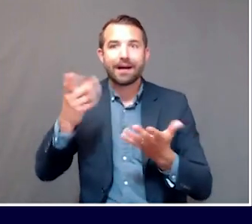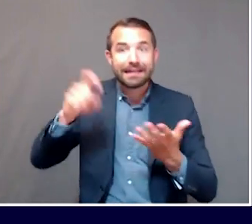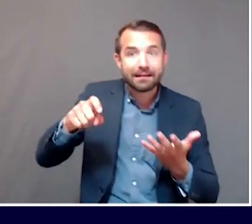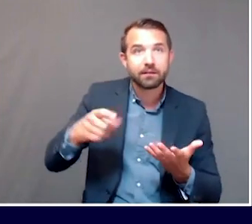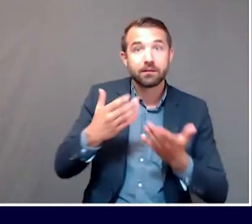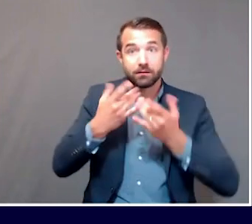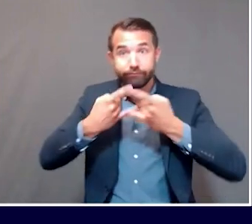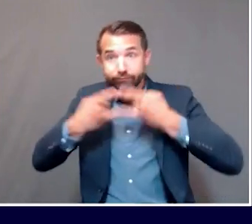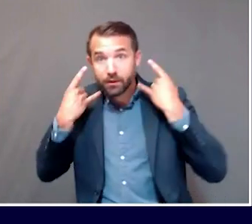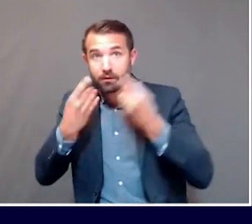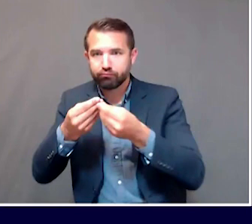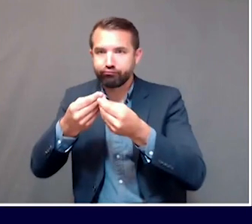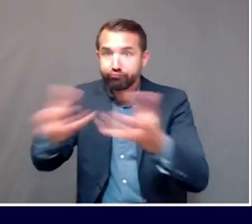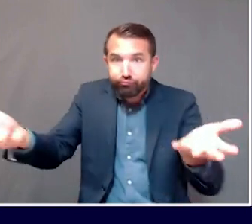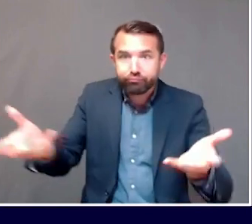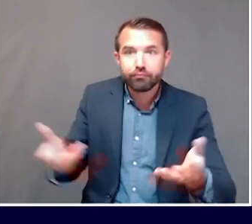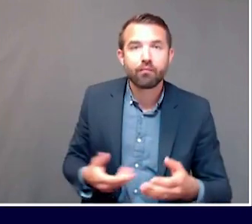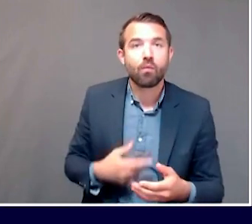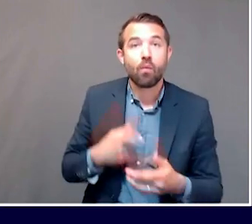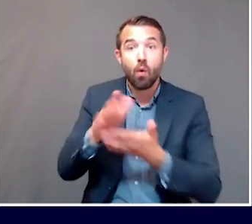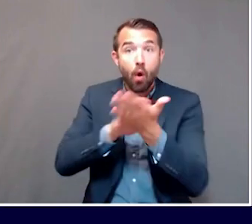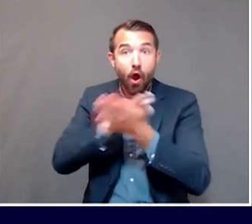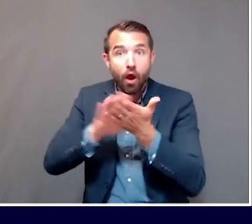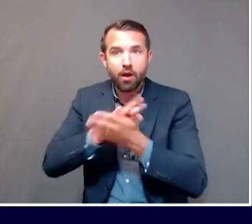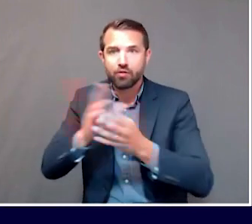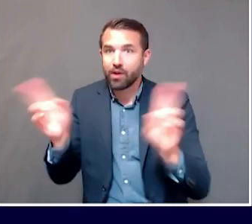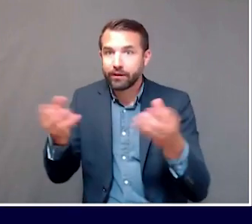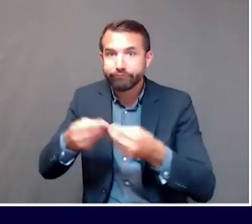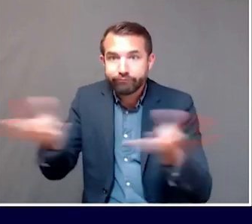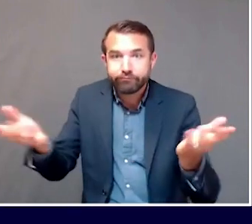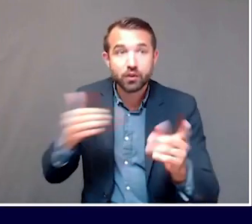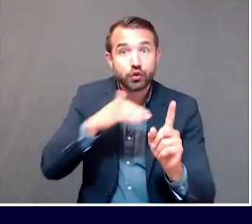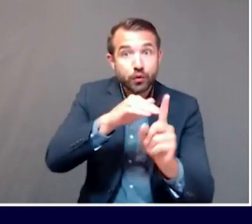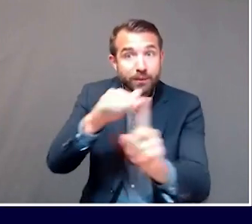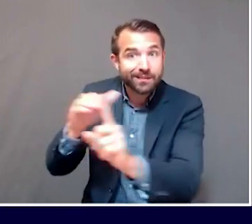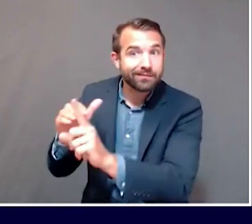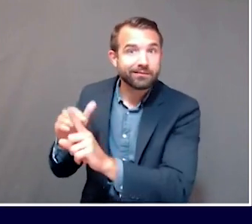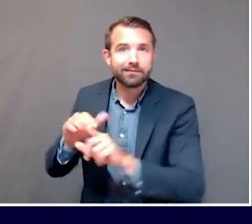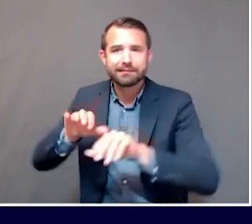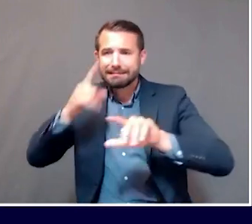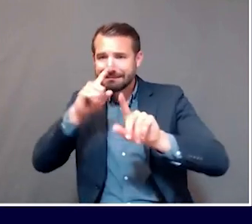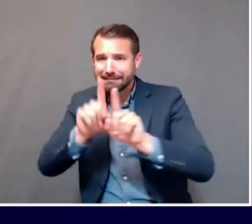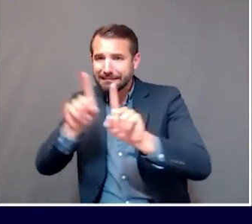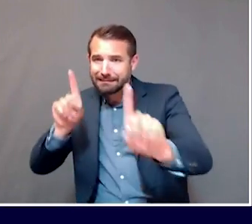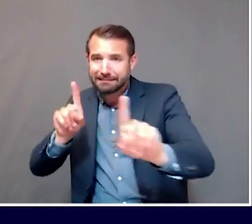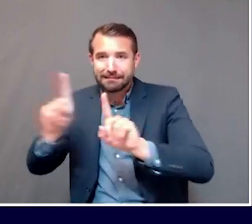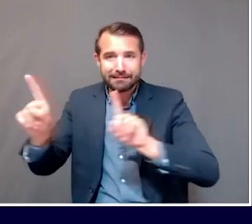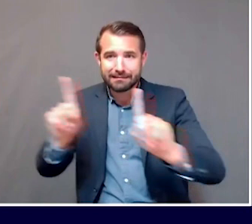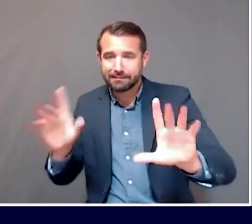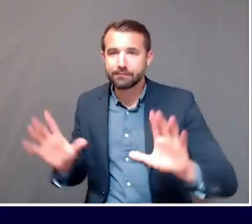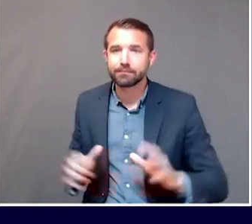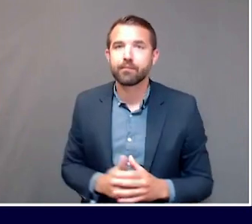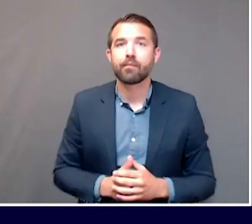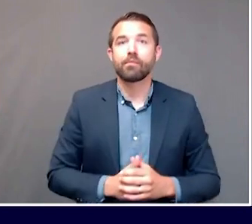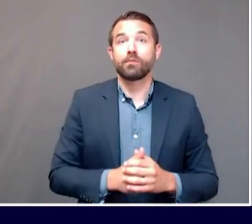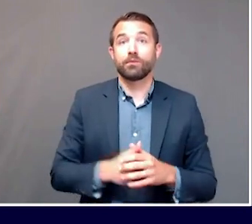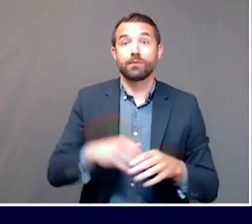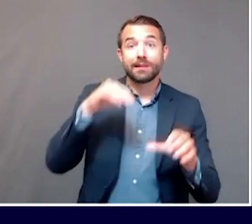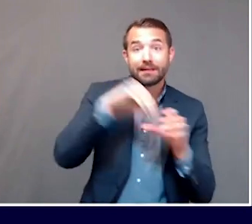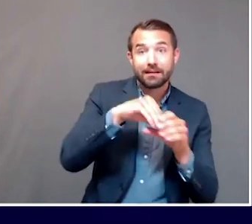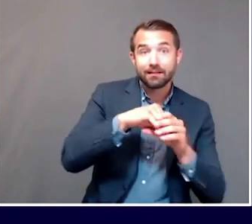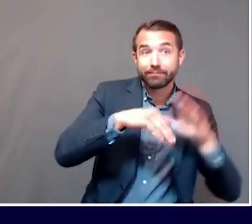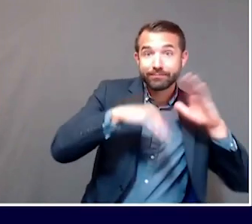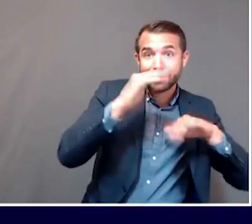available, signage about distancing, reminders about distancing, things of that sort, indoors and outdoors. Does that